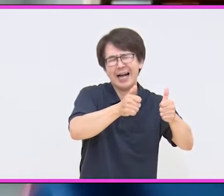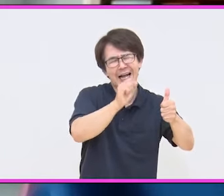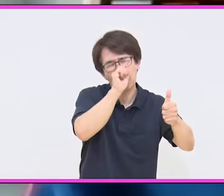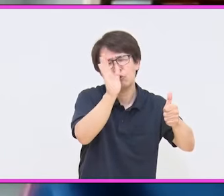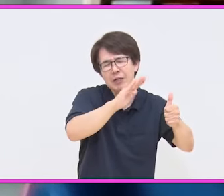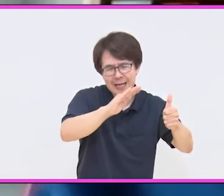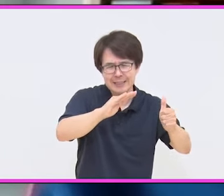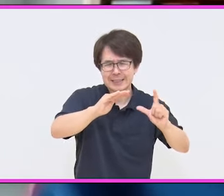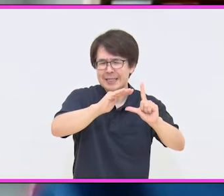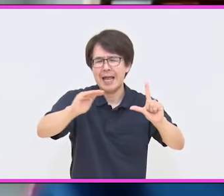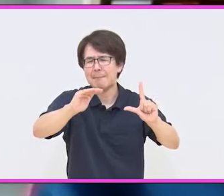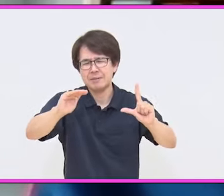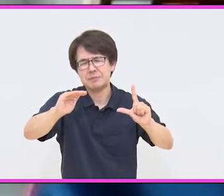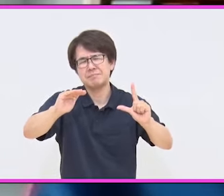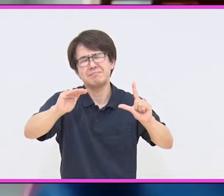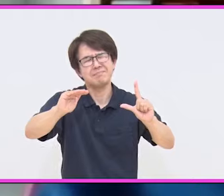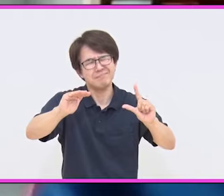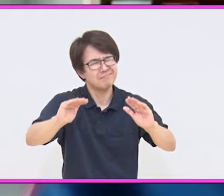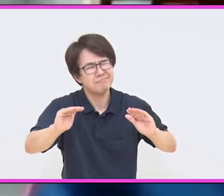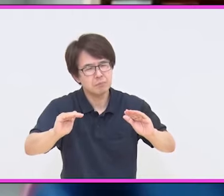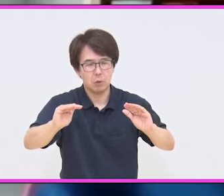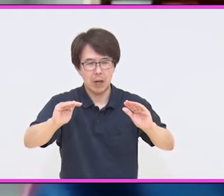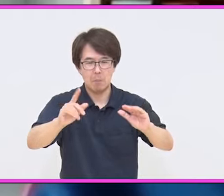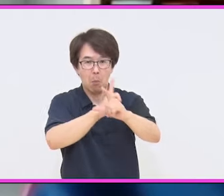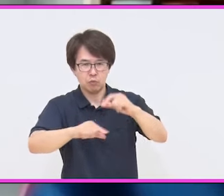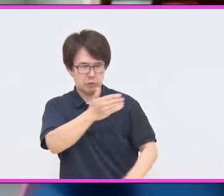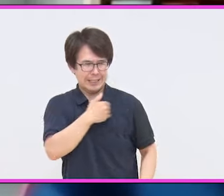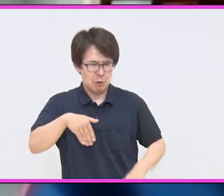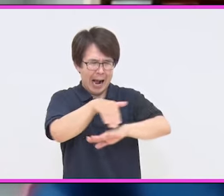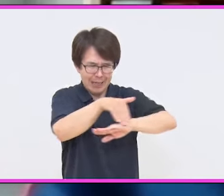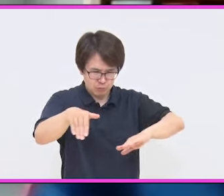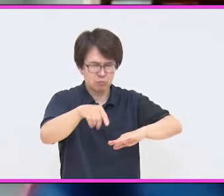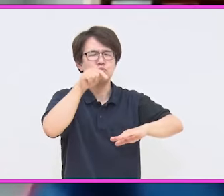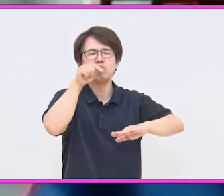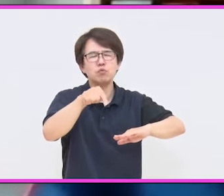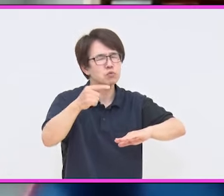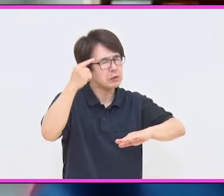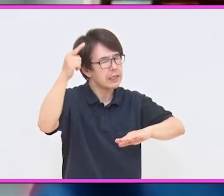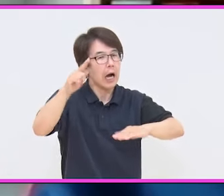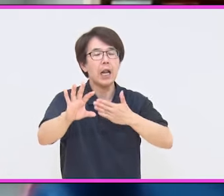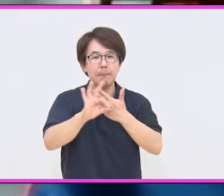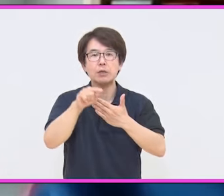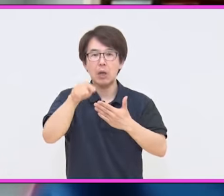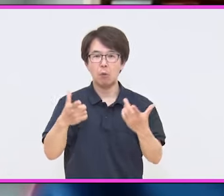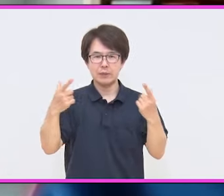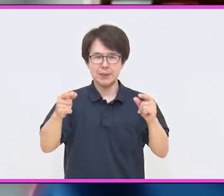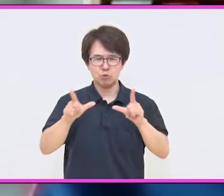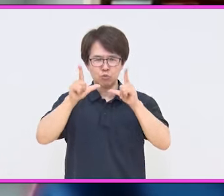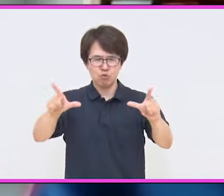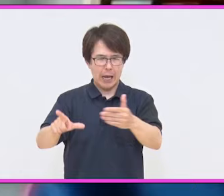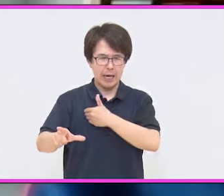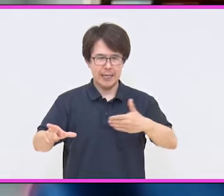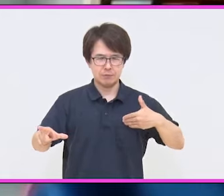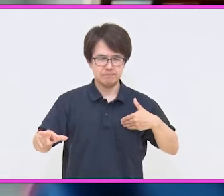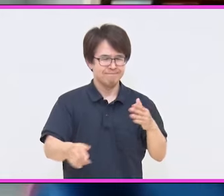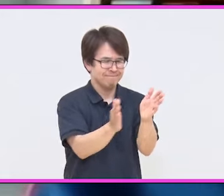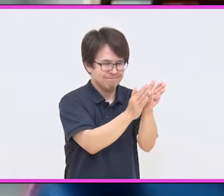you're not performing well, that you're doing badly and you could have done better. It, as well as saying, well